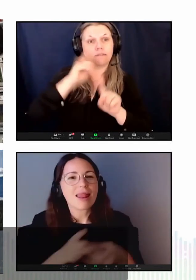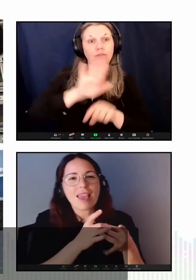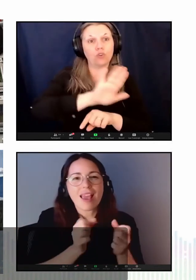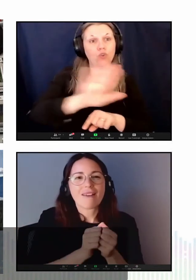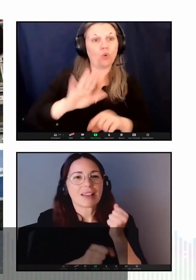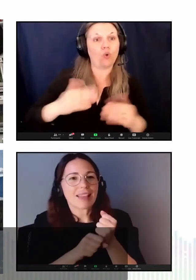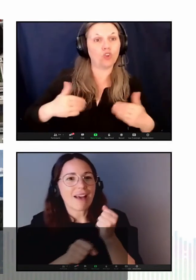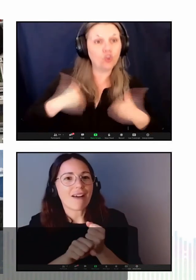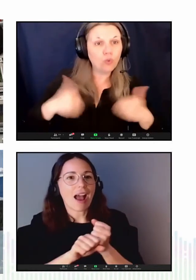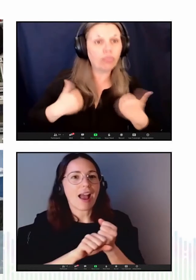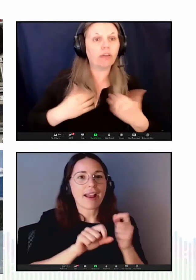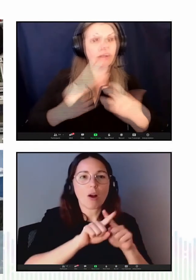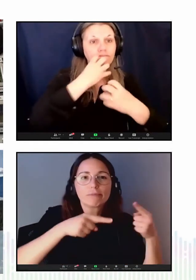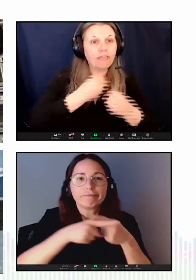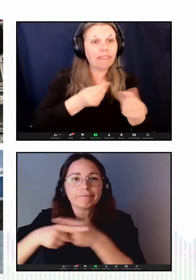on the land?